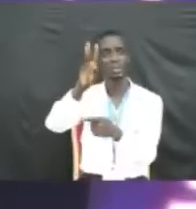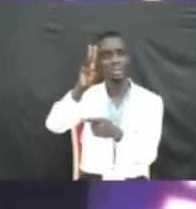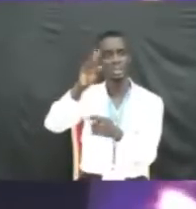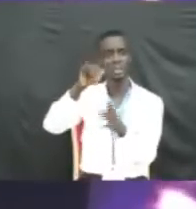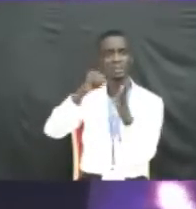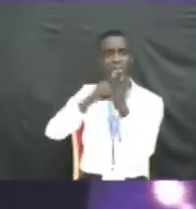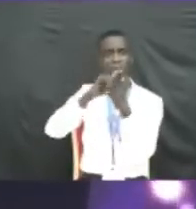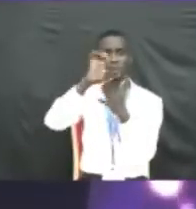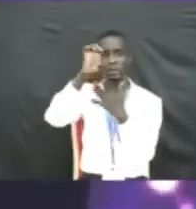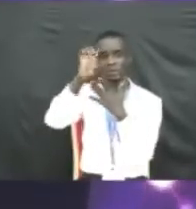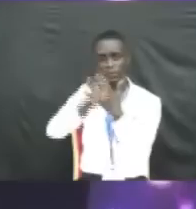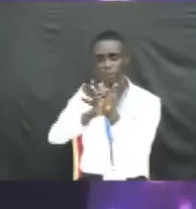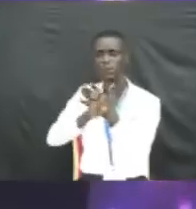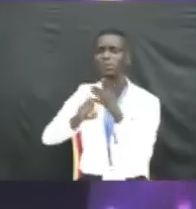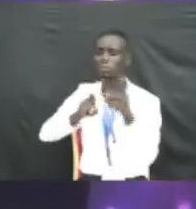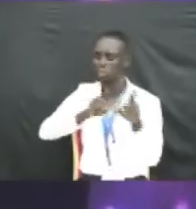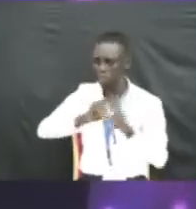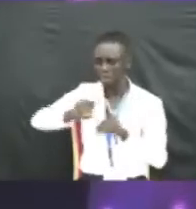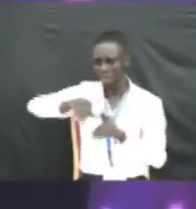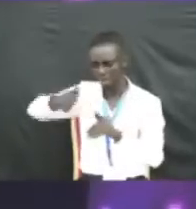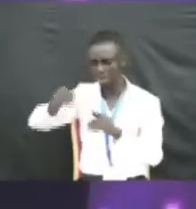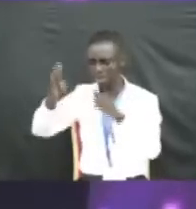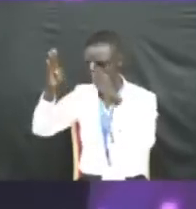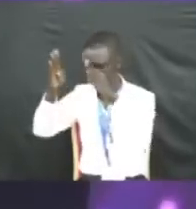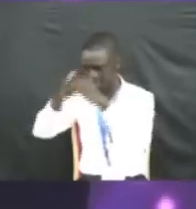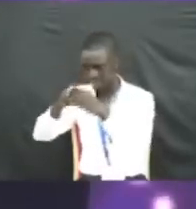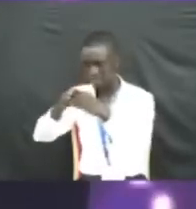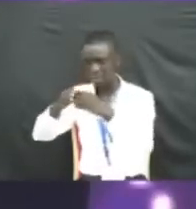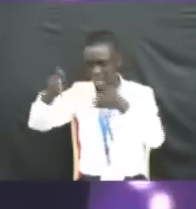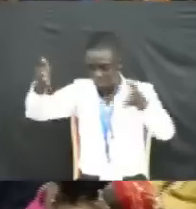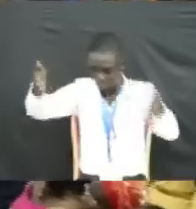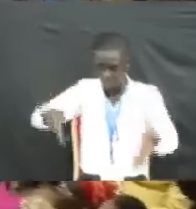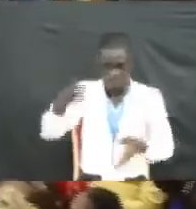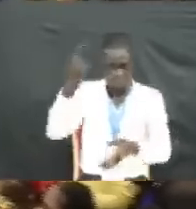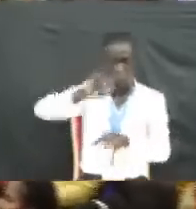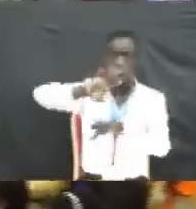you will also be hosting a conference for politicians.